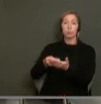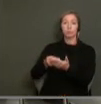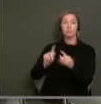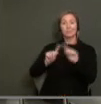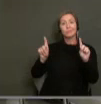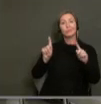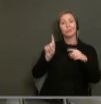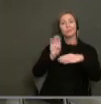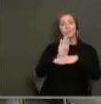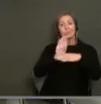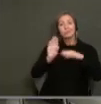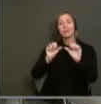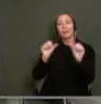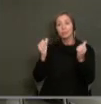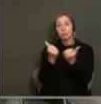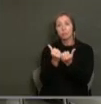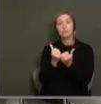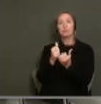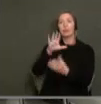Biomed.